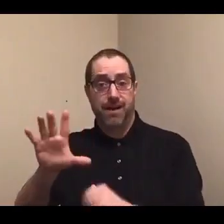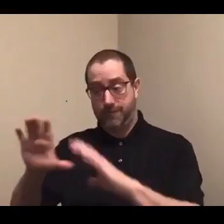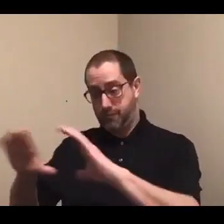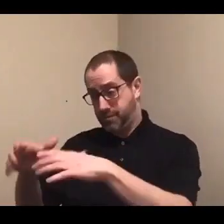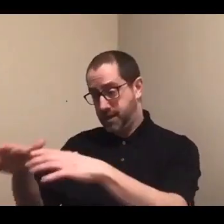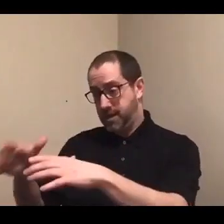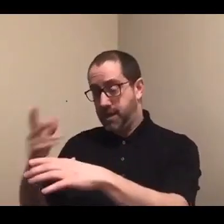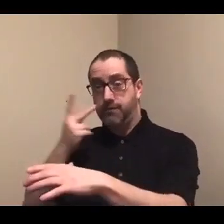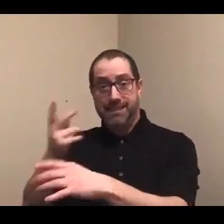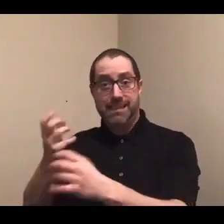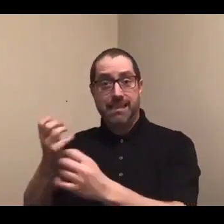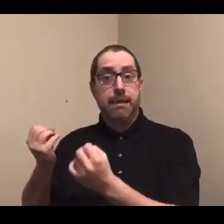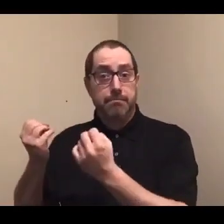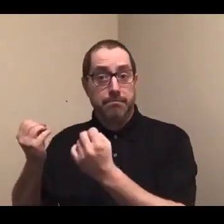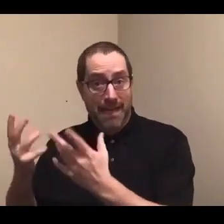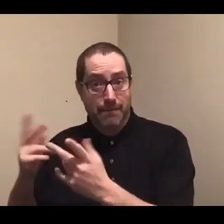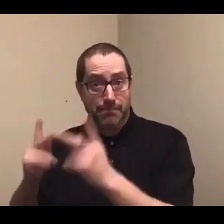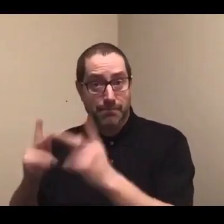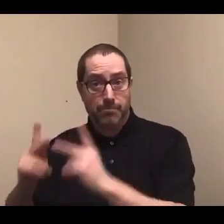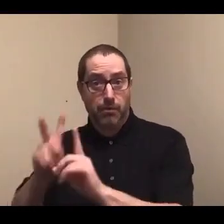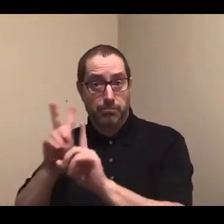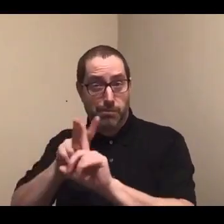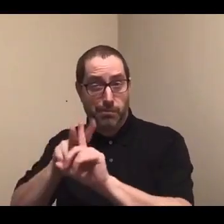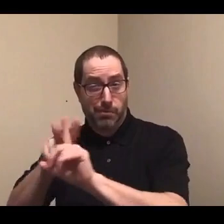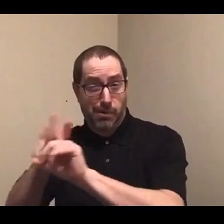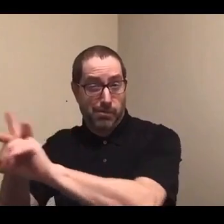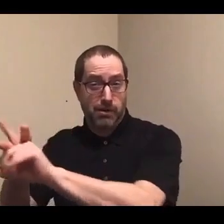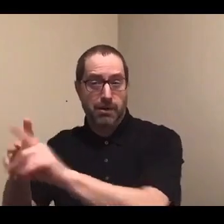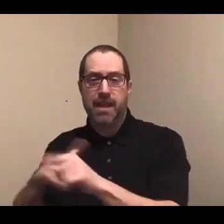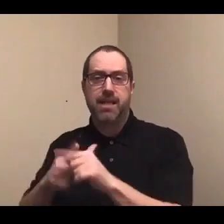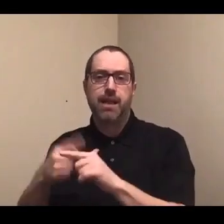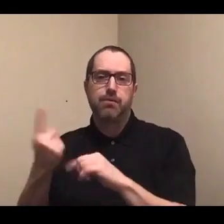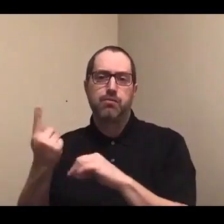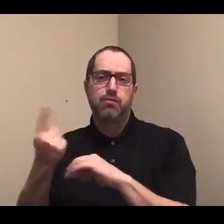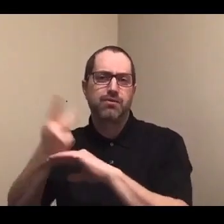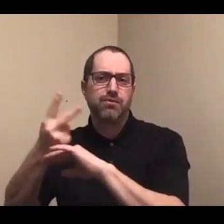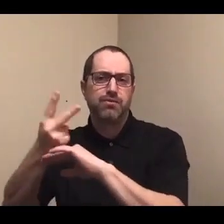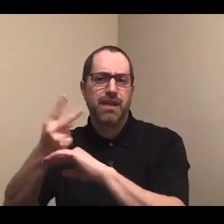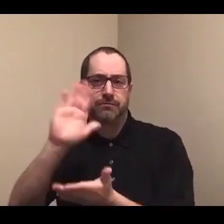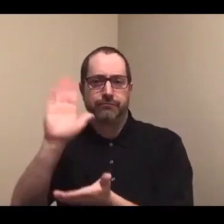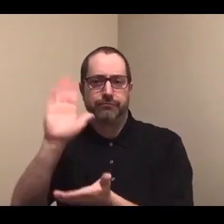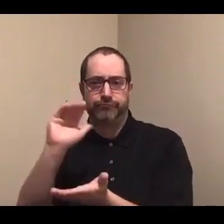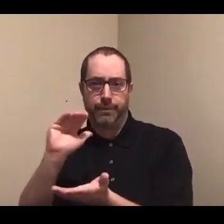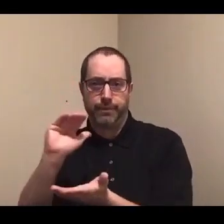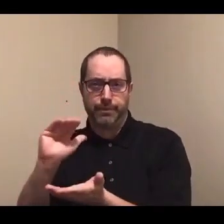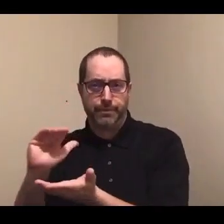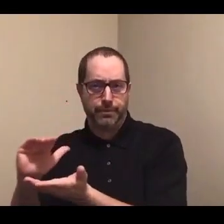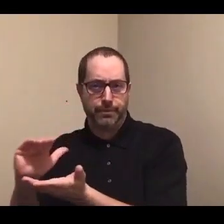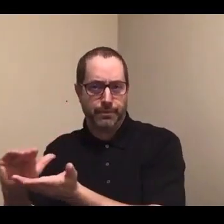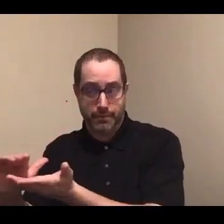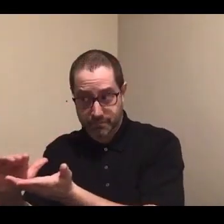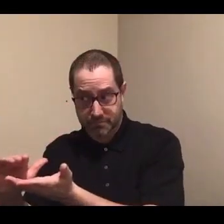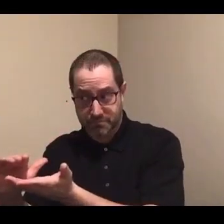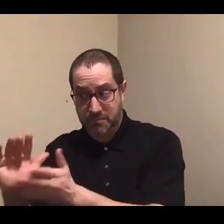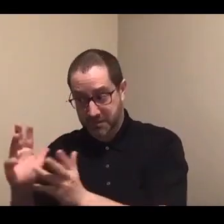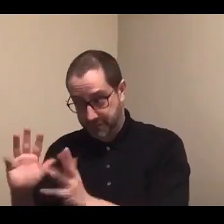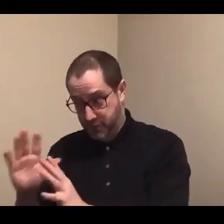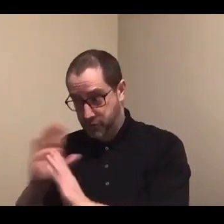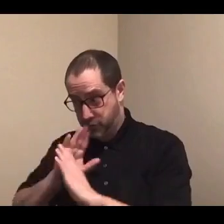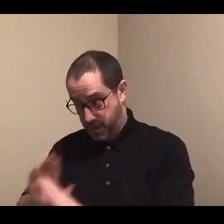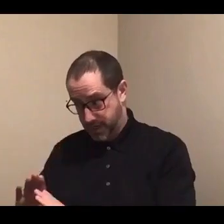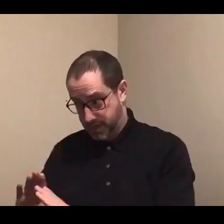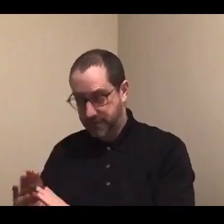being booked, and then they'll start tailing off very quickly after a couple of days because we've got, a high proportion of them done, then we'll move on to the next age group. So, for